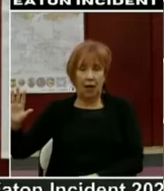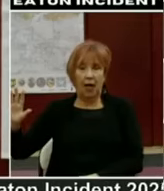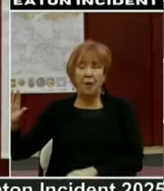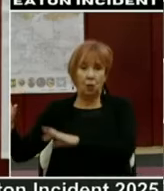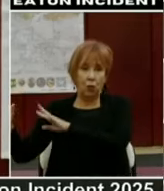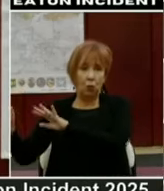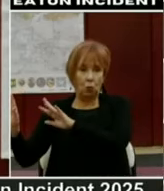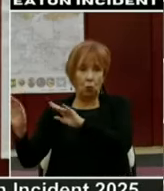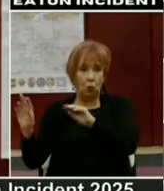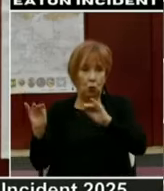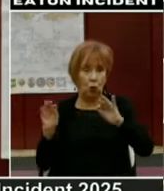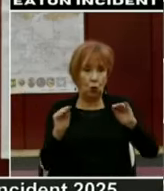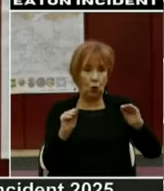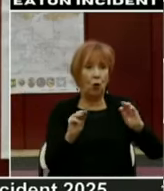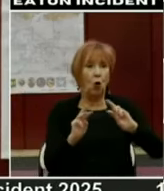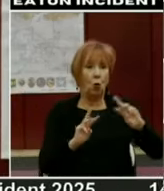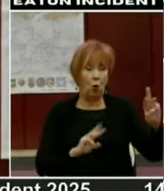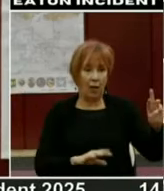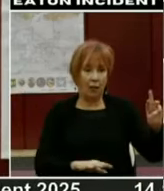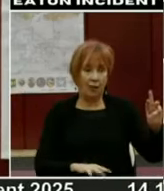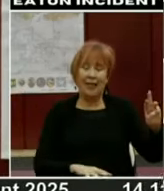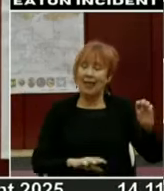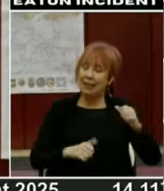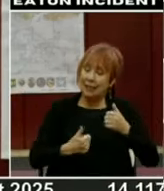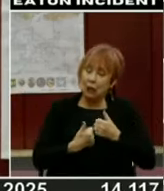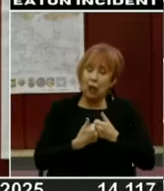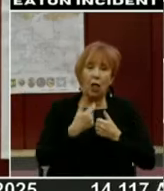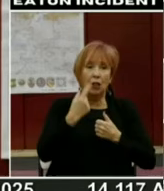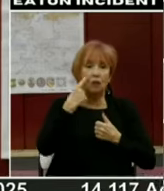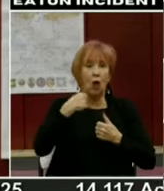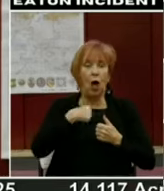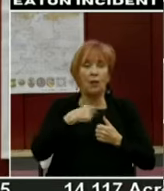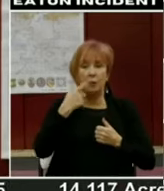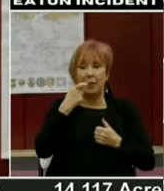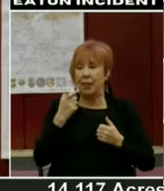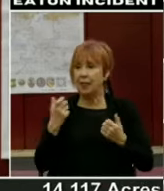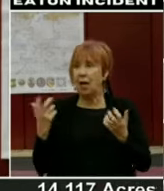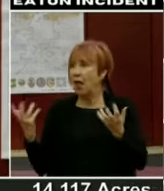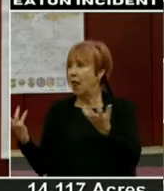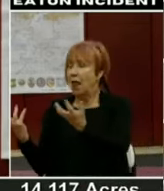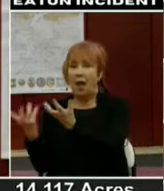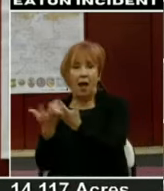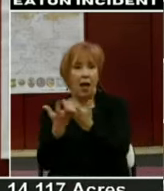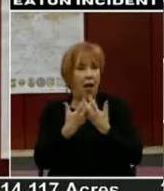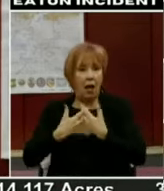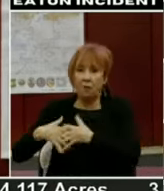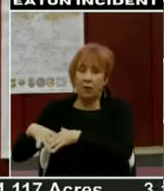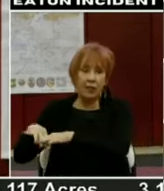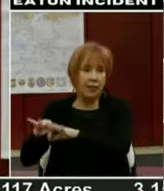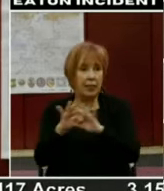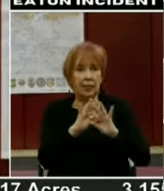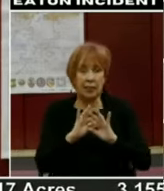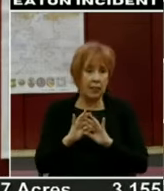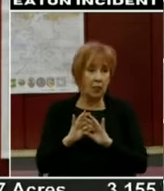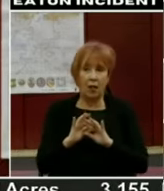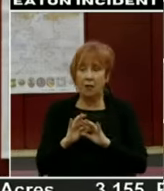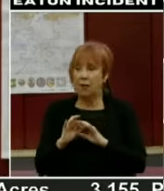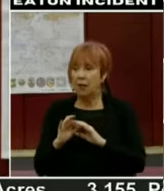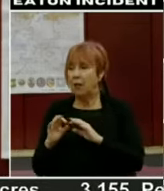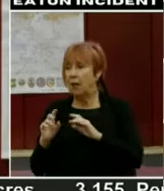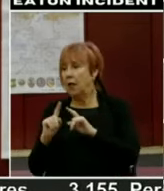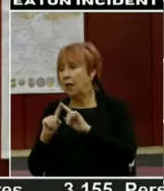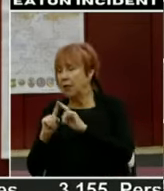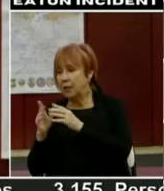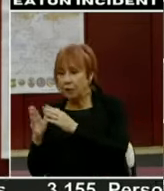to the west. It's challenging for us because the interconnections within our system from street to street,